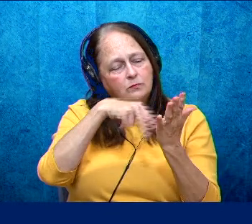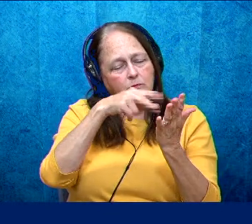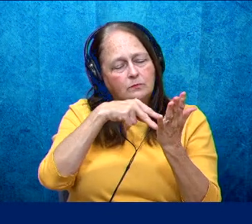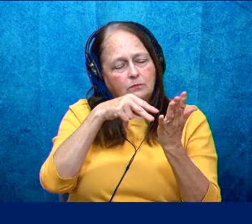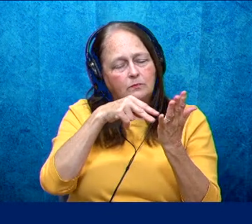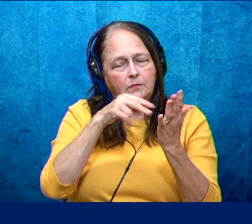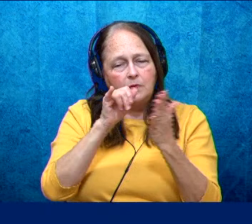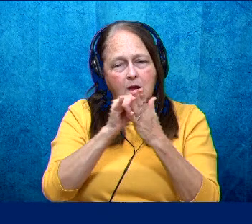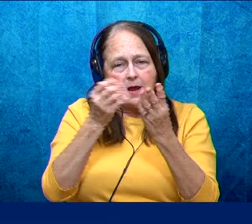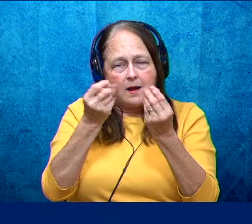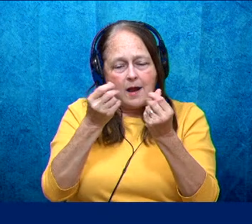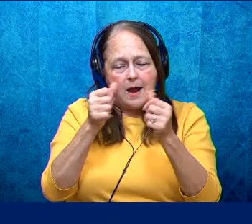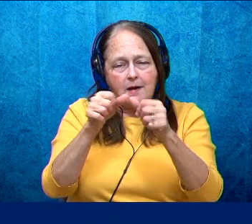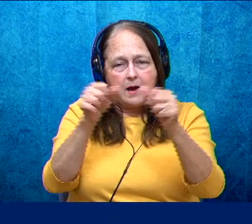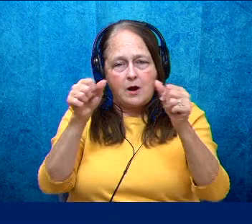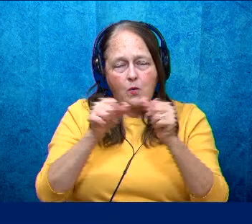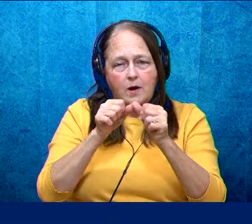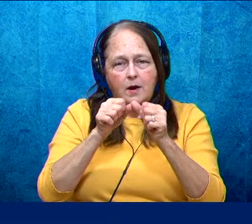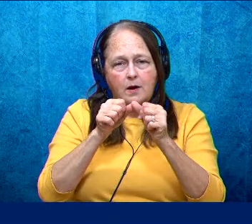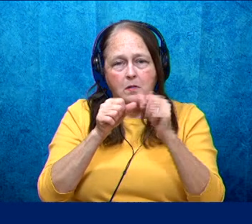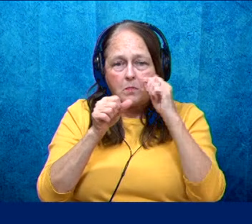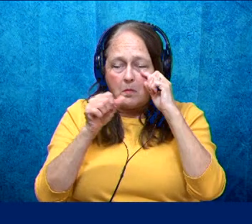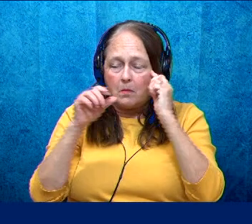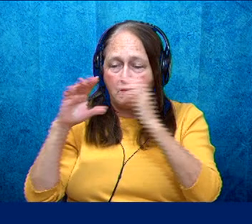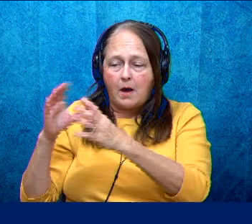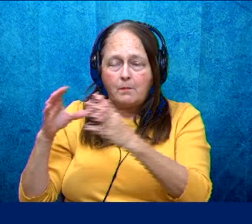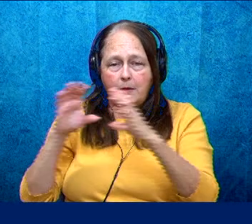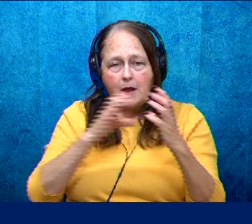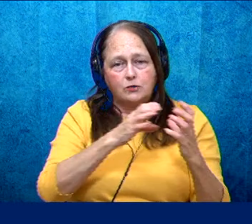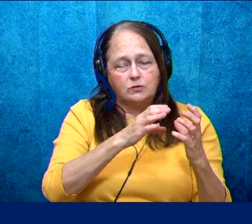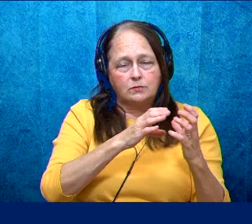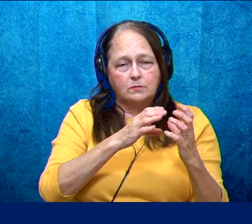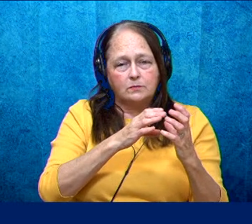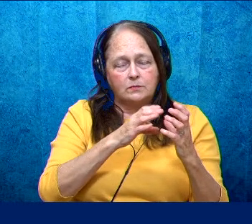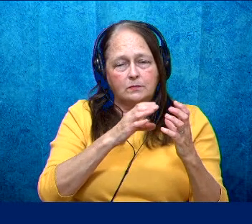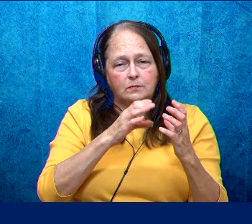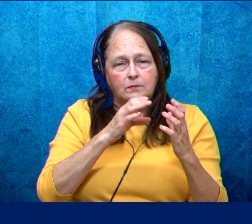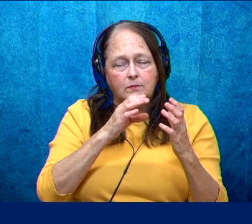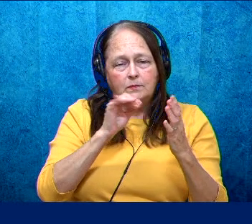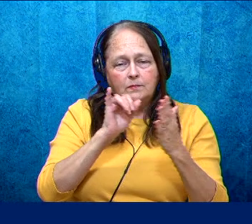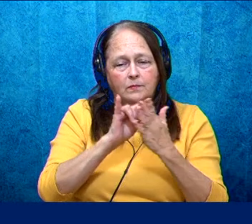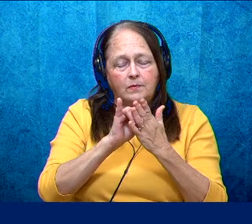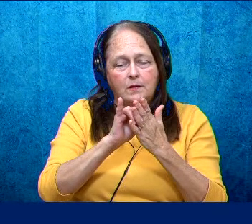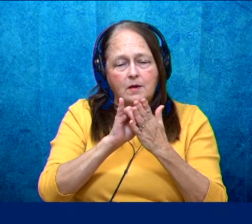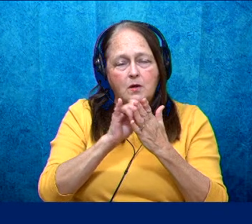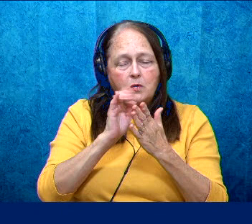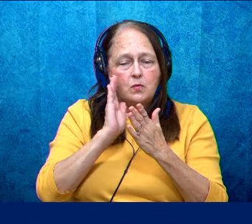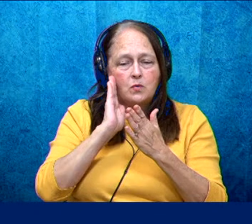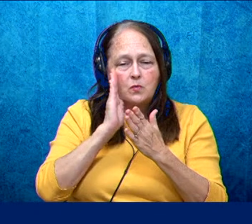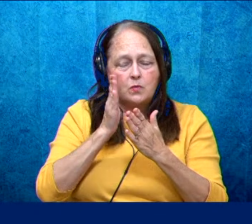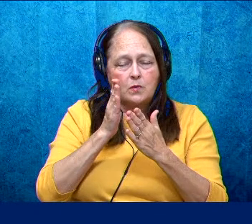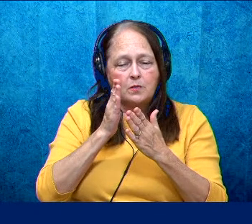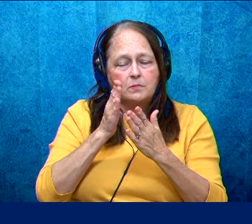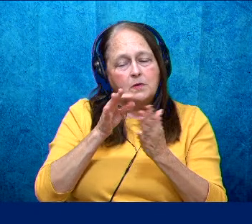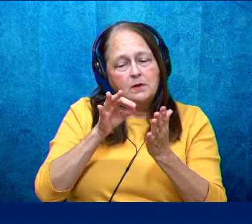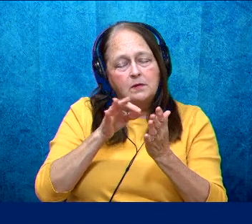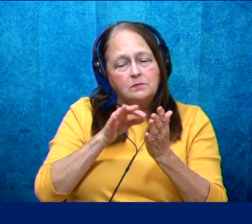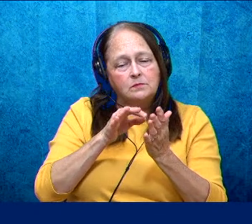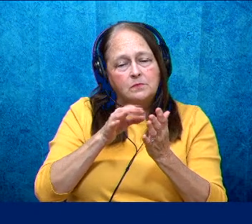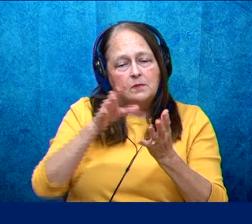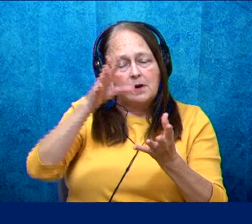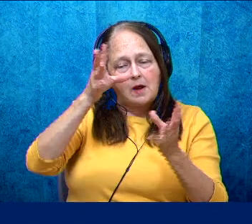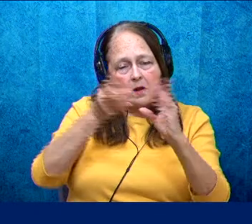in terms of land area and population, and remember, wait a second, population density is calculated by